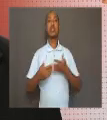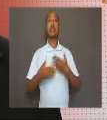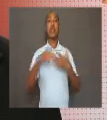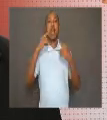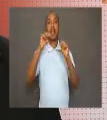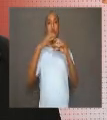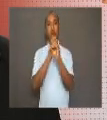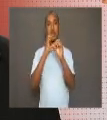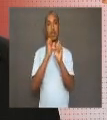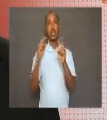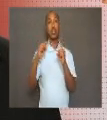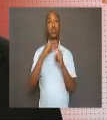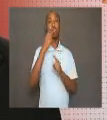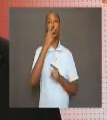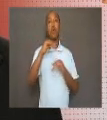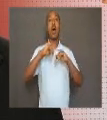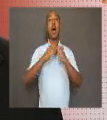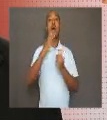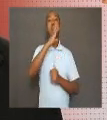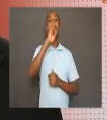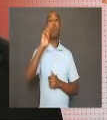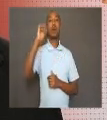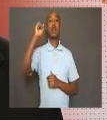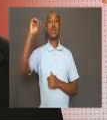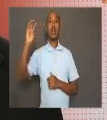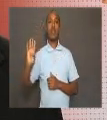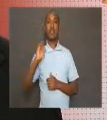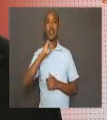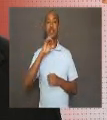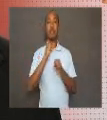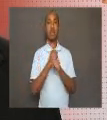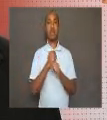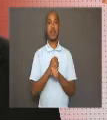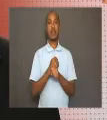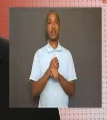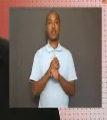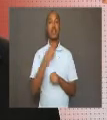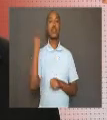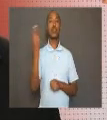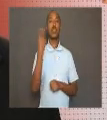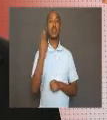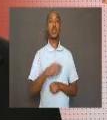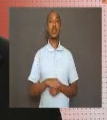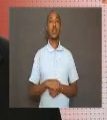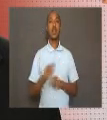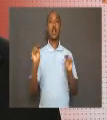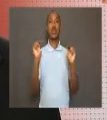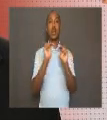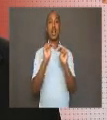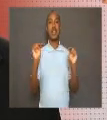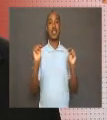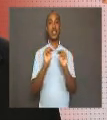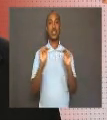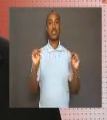experiment to show how copper sulfate is prepared using